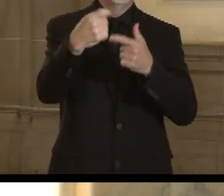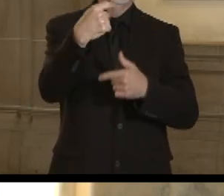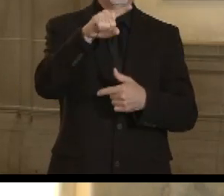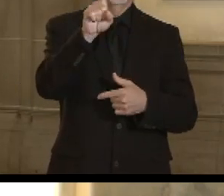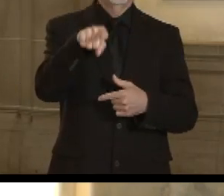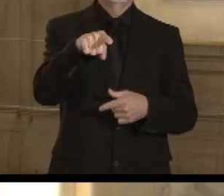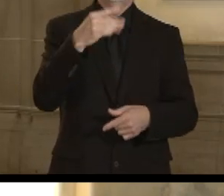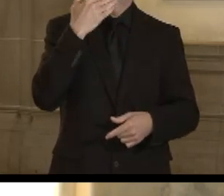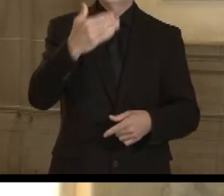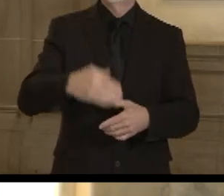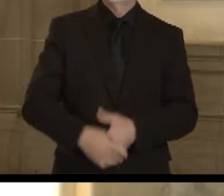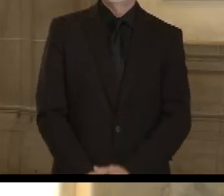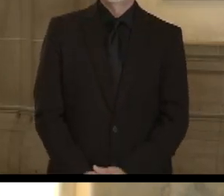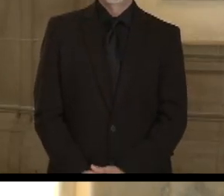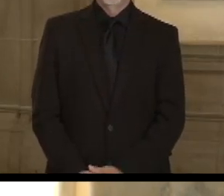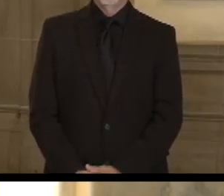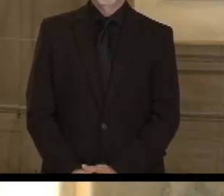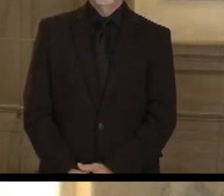your microphone.